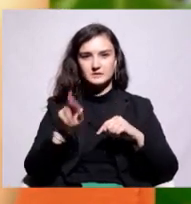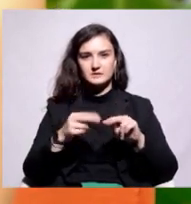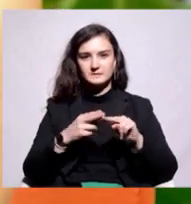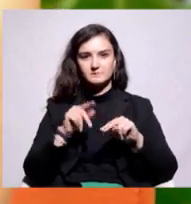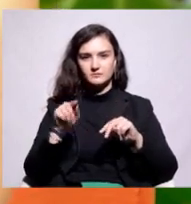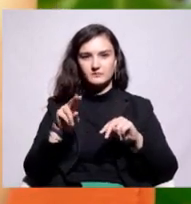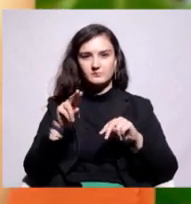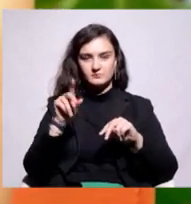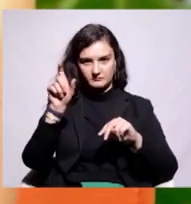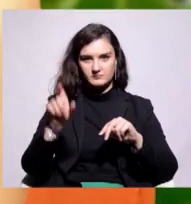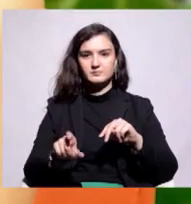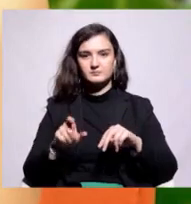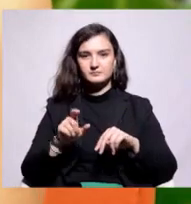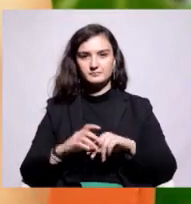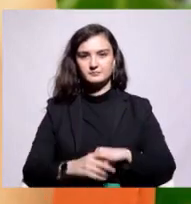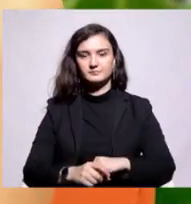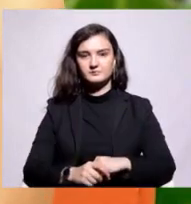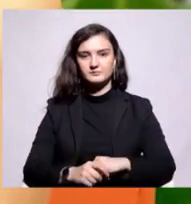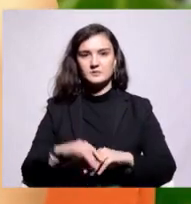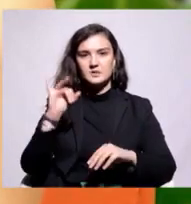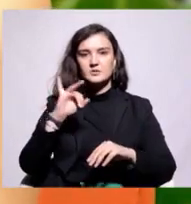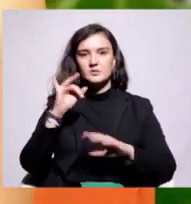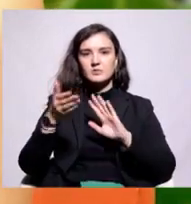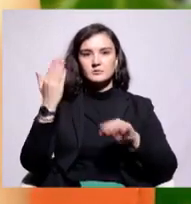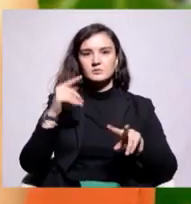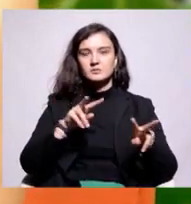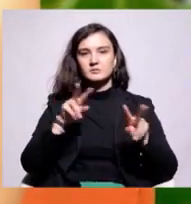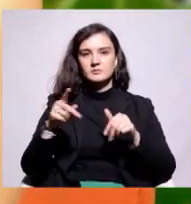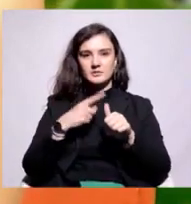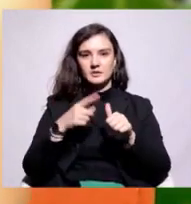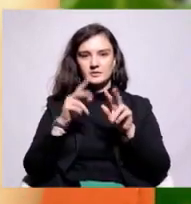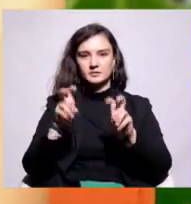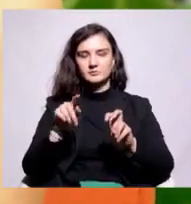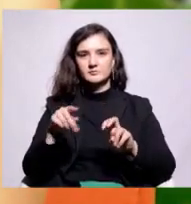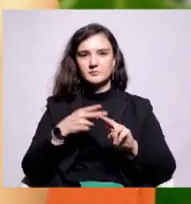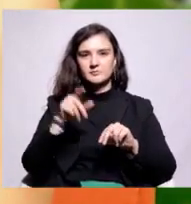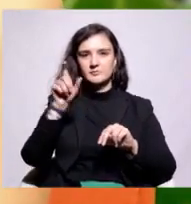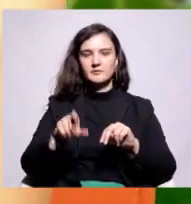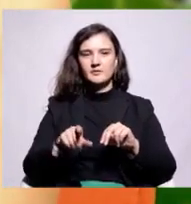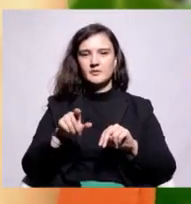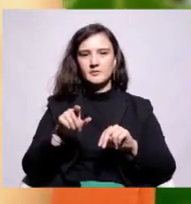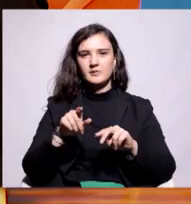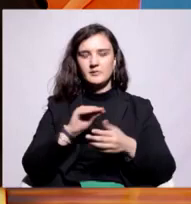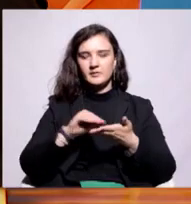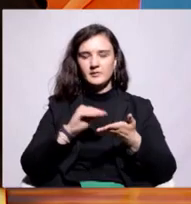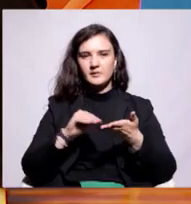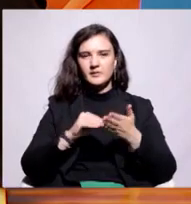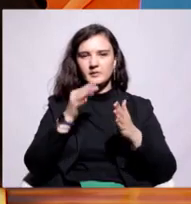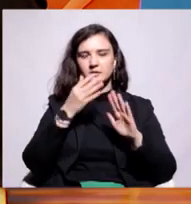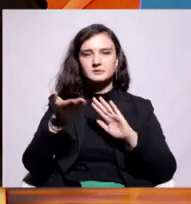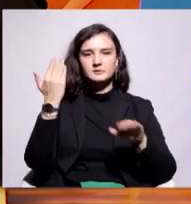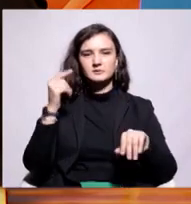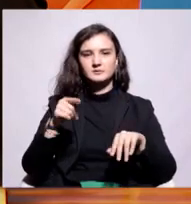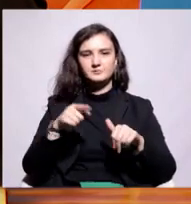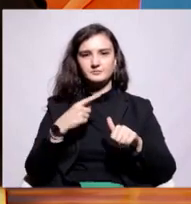a descendant of a historian of the same name. His ancestor had written an early account